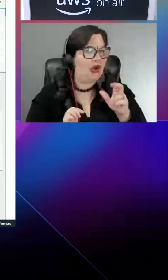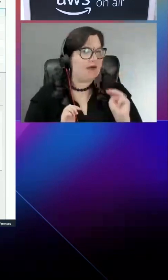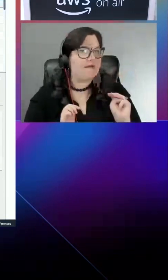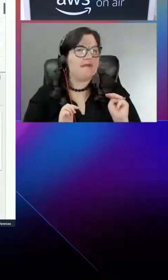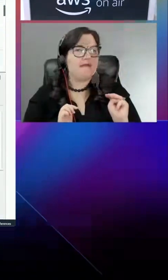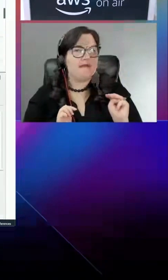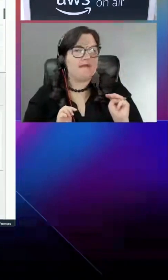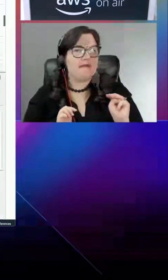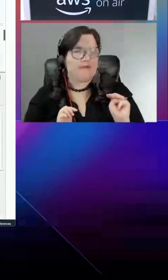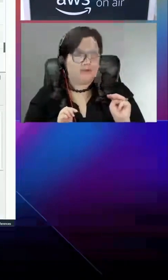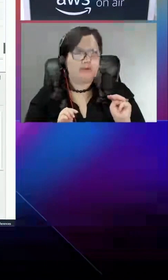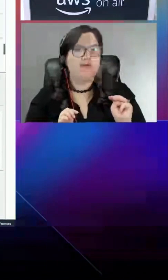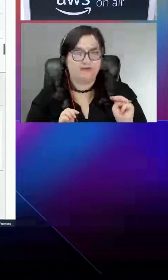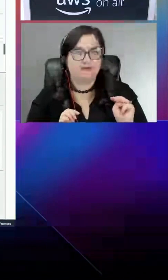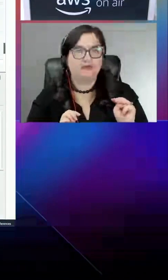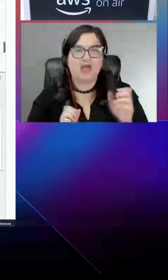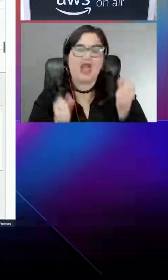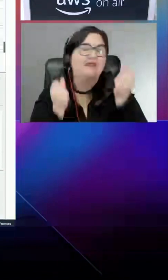I don't know, I have too many route tables.